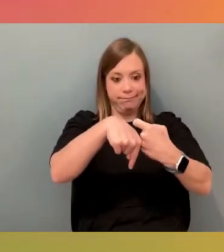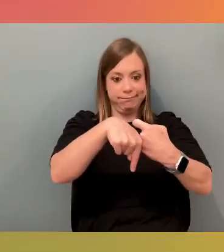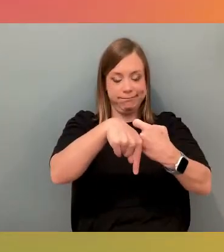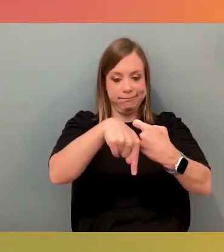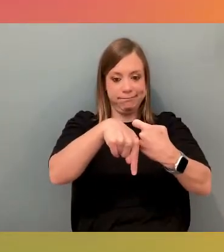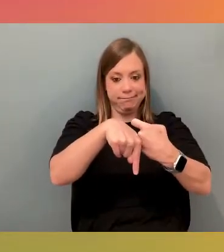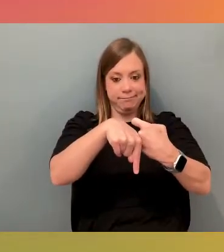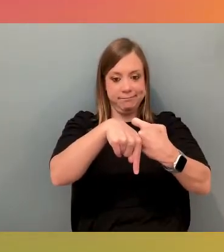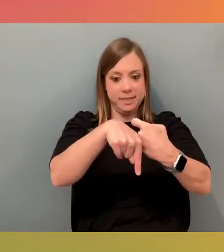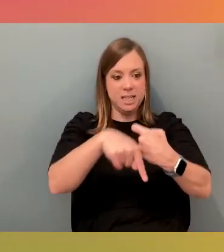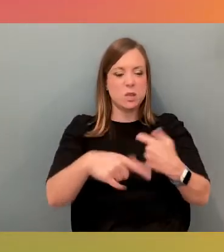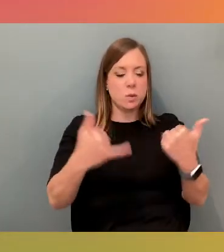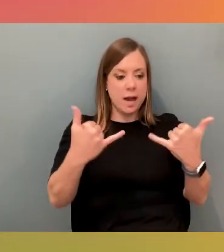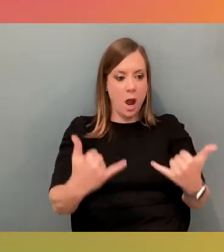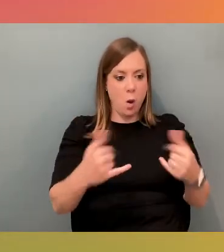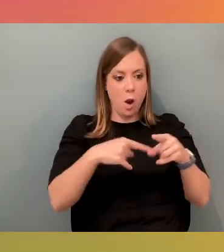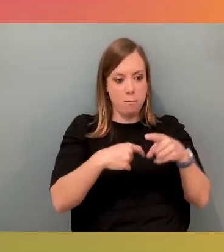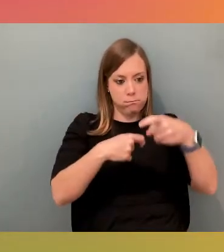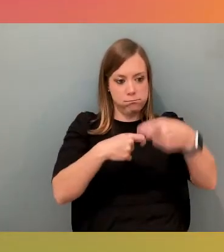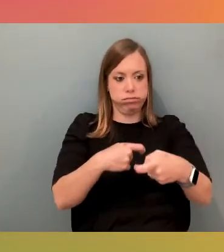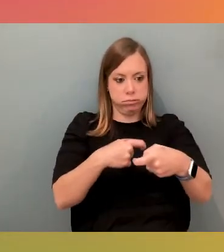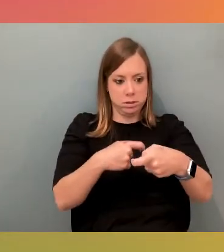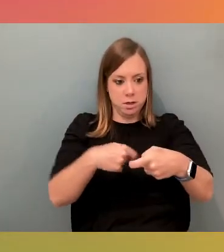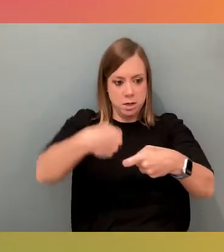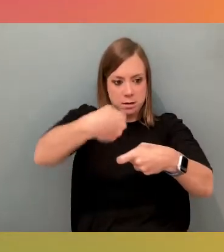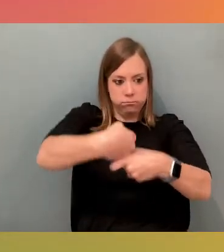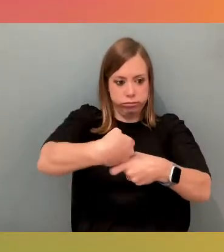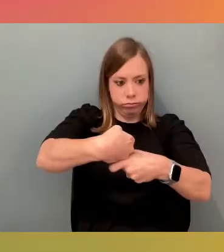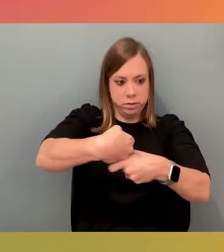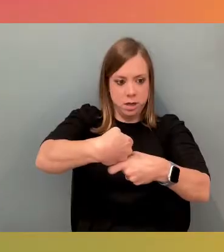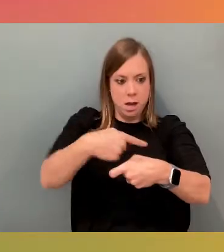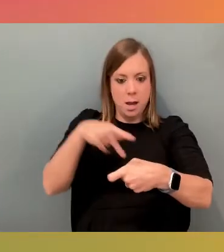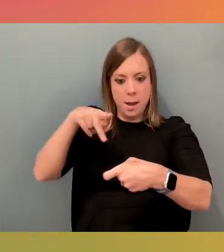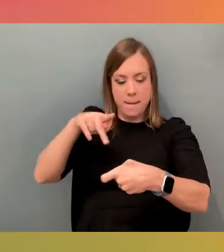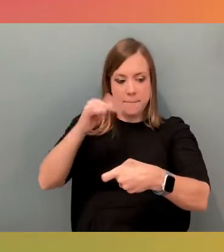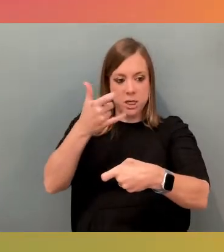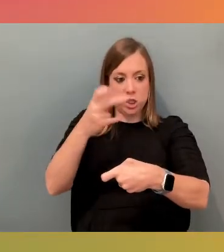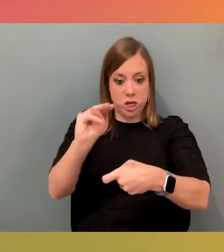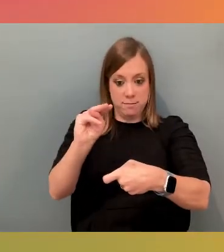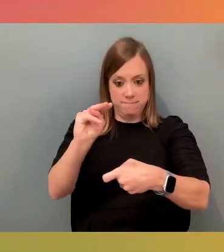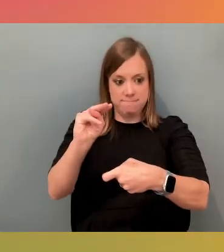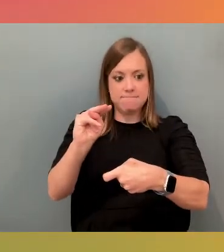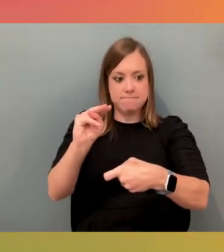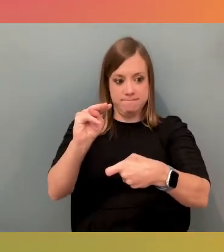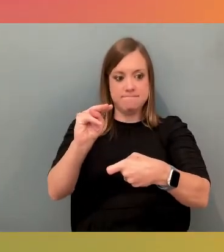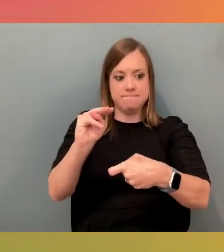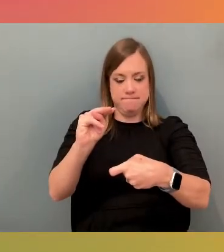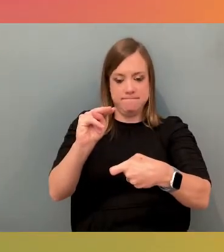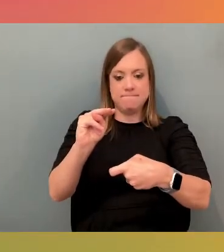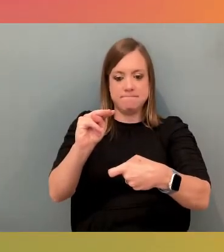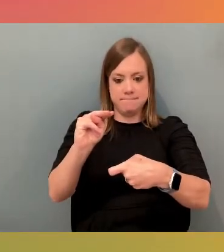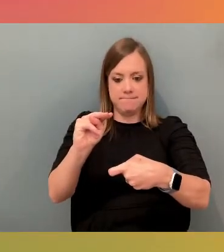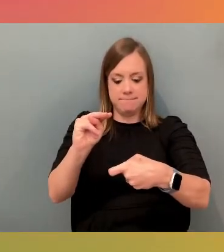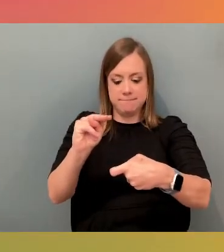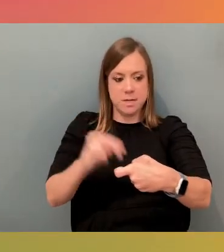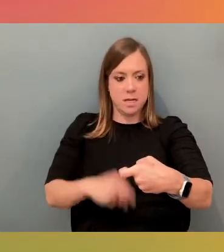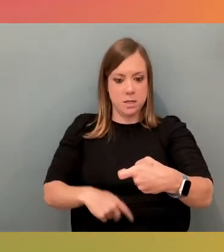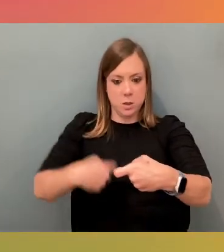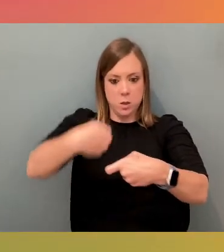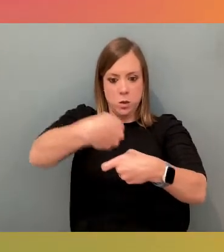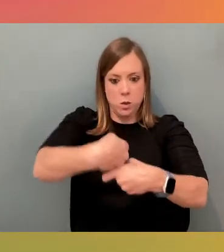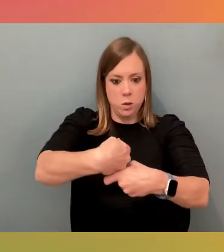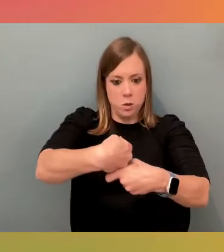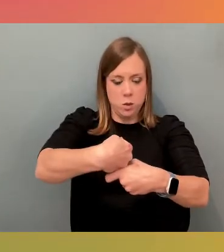to a pigeon pose. We're setting ourselves up for a nice calming pigeon pose. So a few options